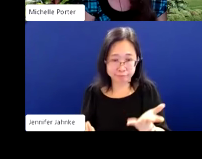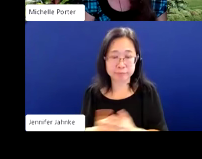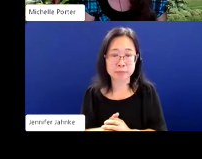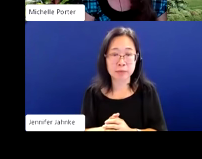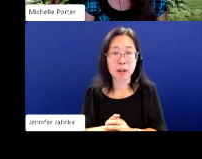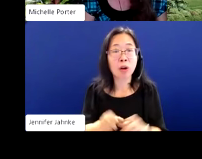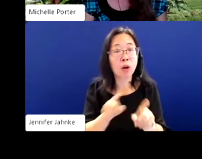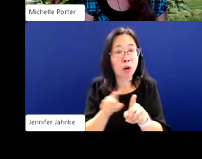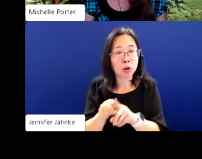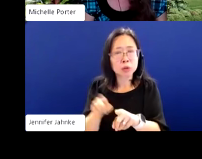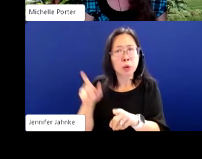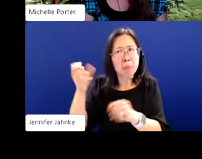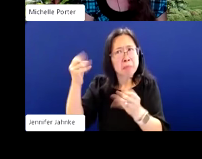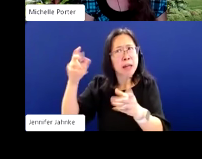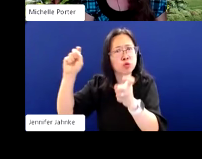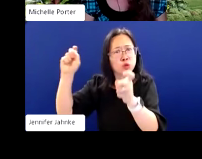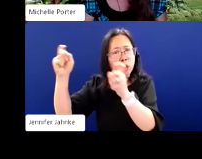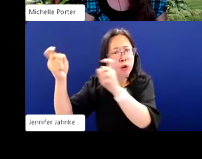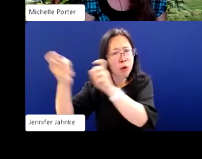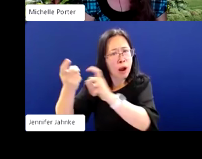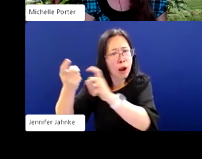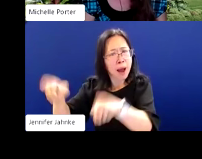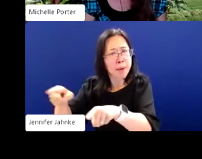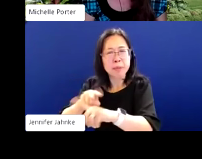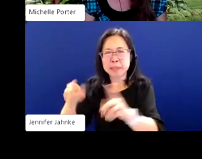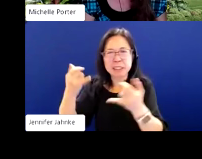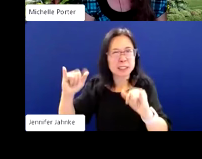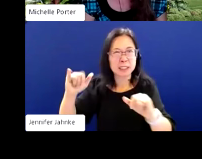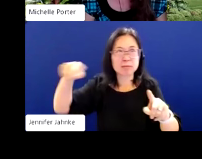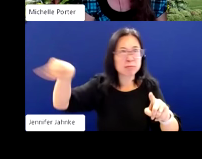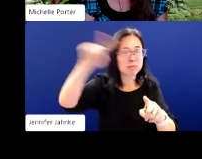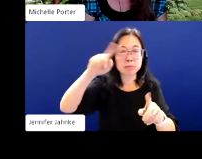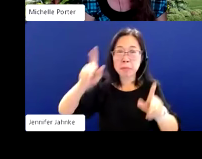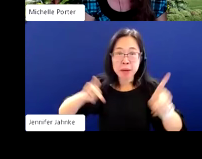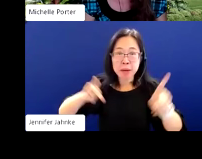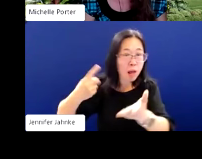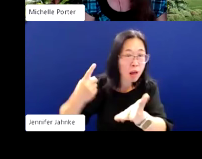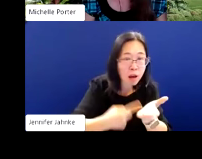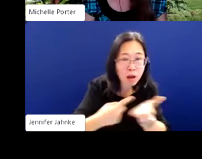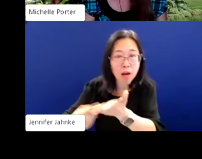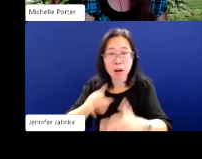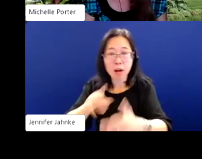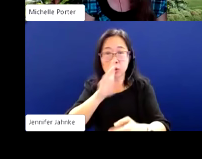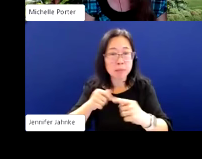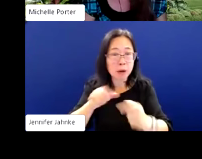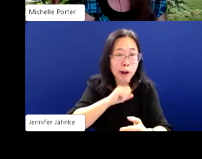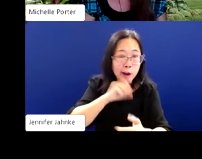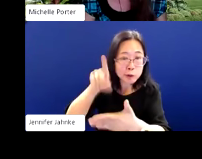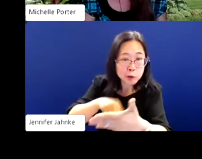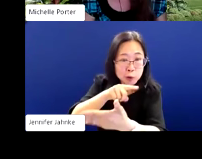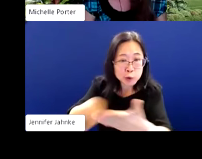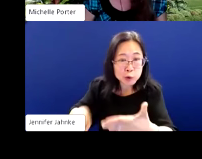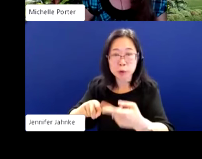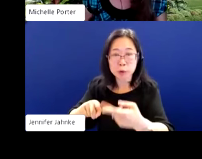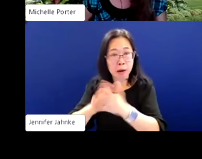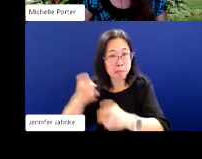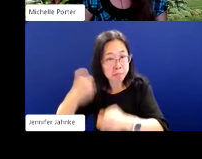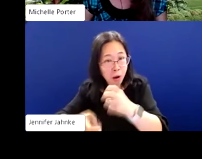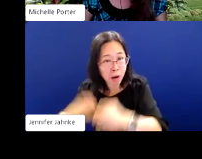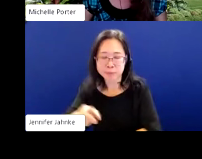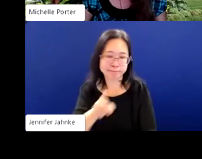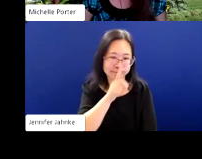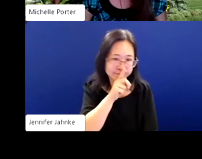change this, there still isn't a lot of public discussion around ageism being an issue. And in fact, when some research